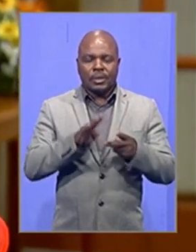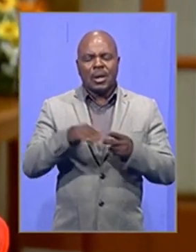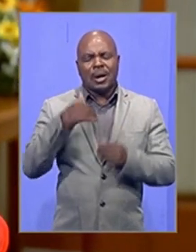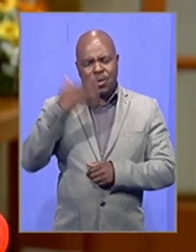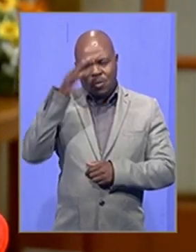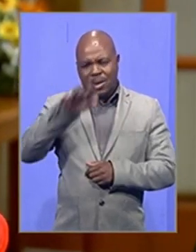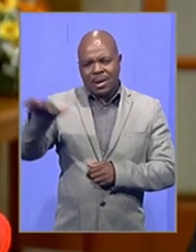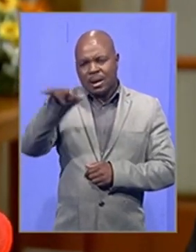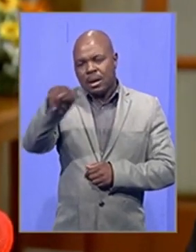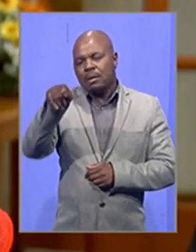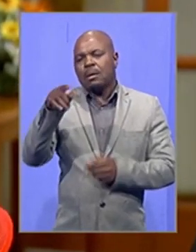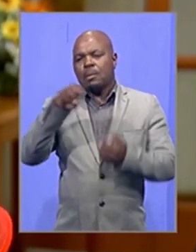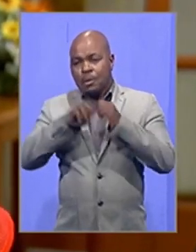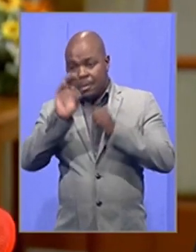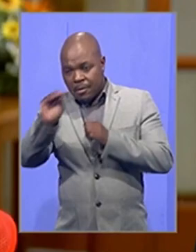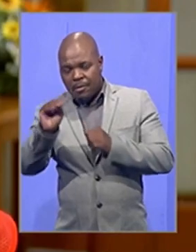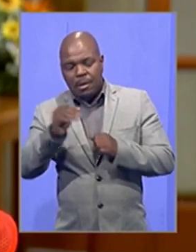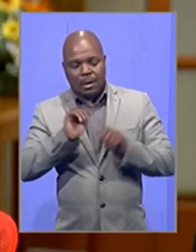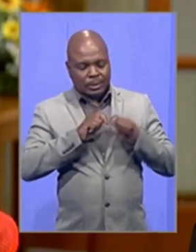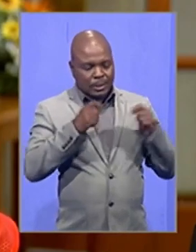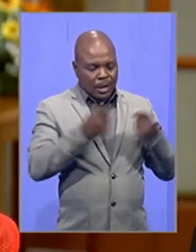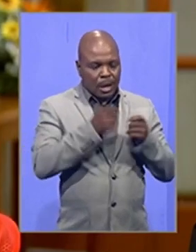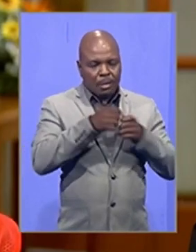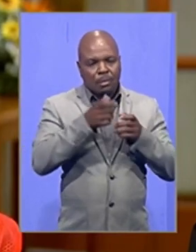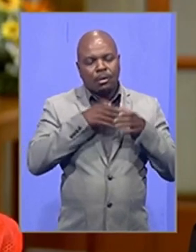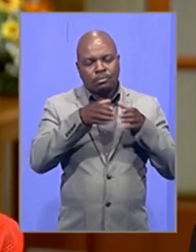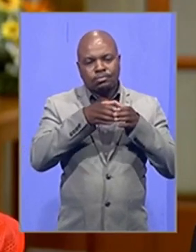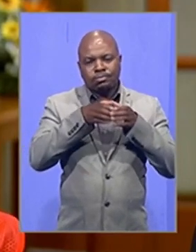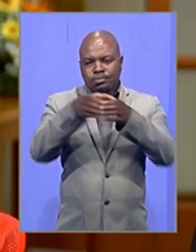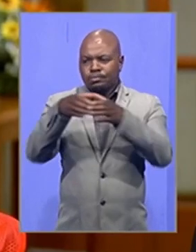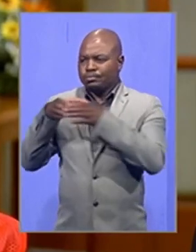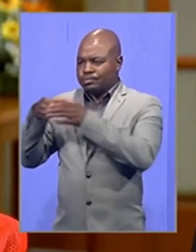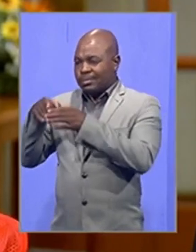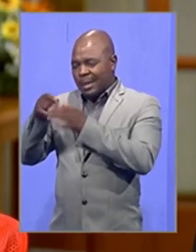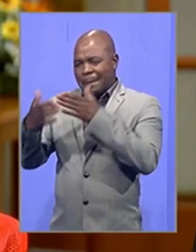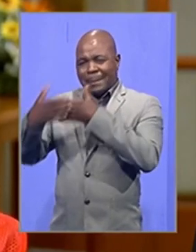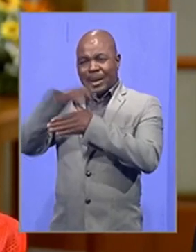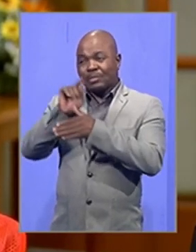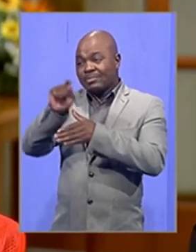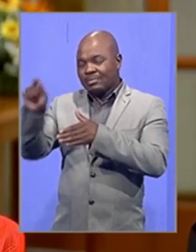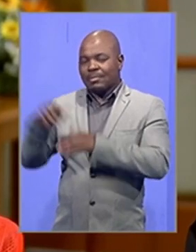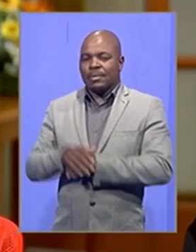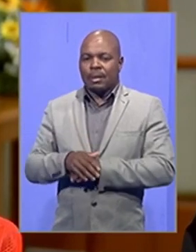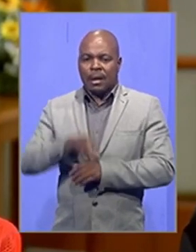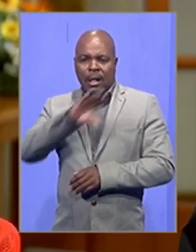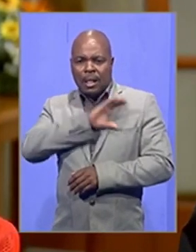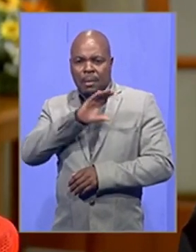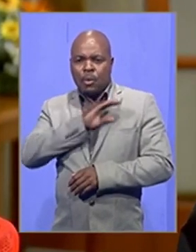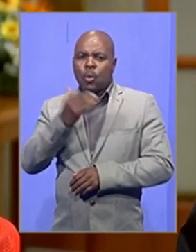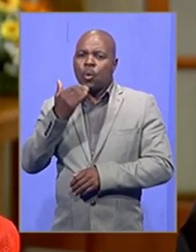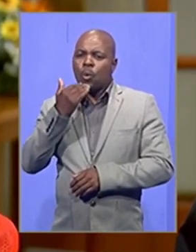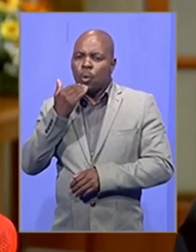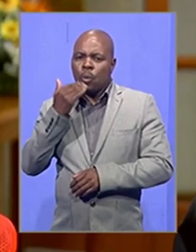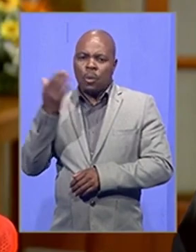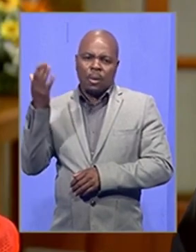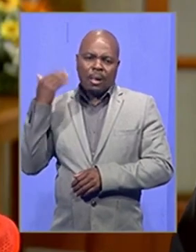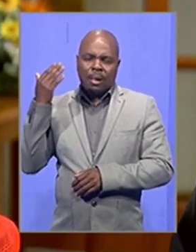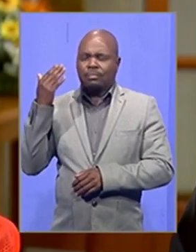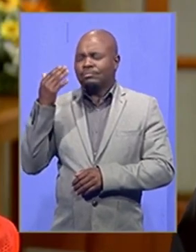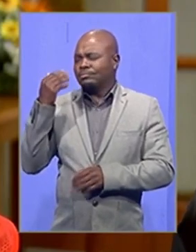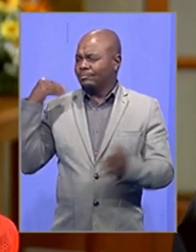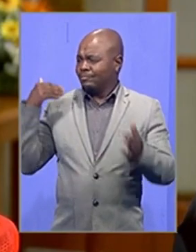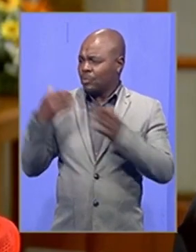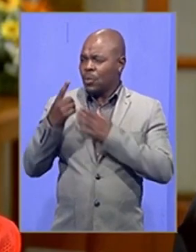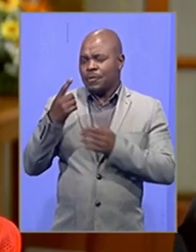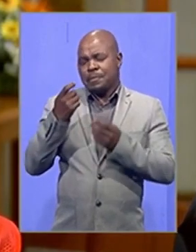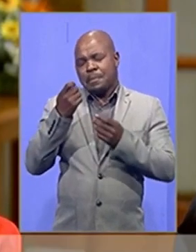affected. We have deployed our teams to prioritize those areas. And we're looking at the customers that were left off for days. So